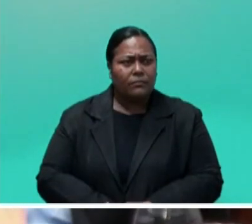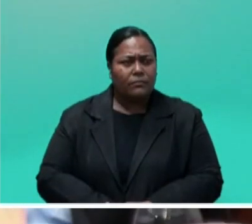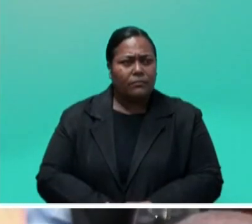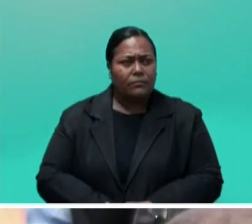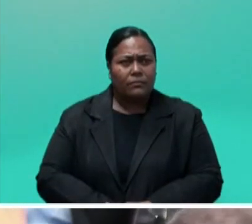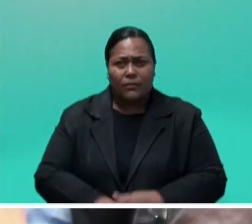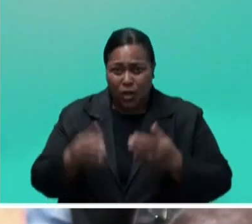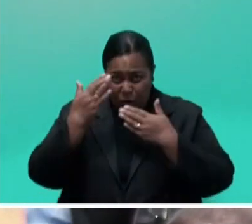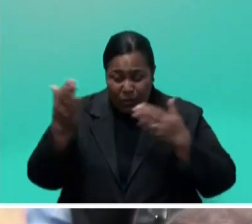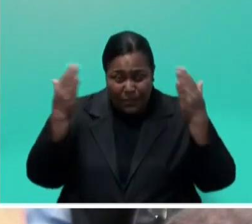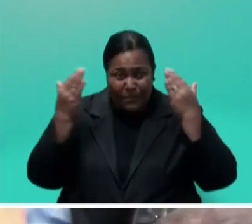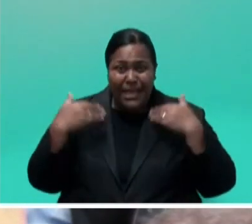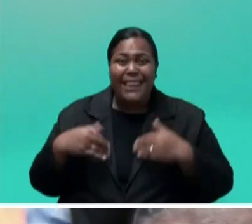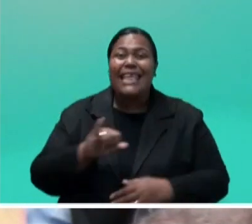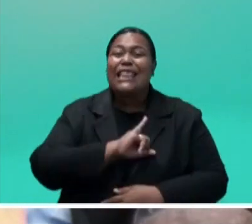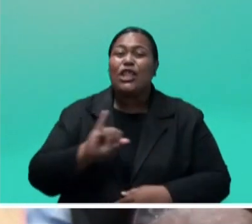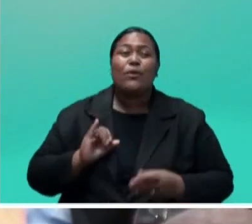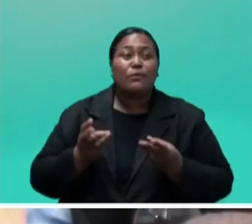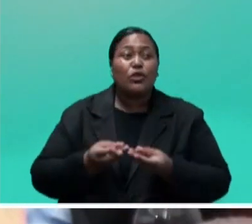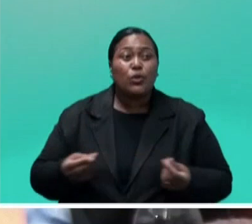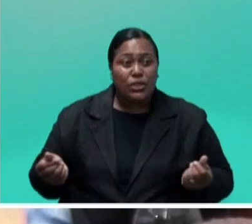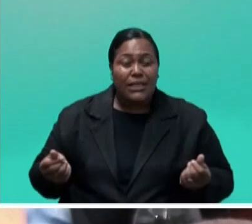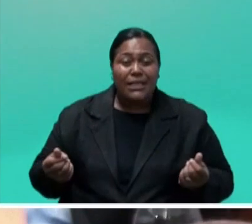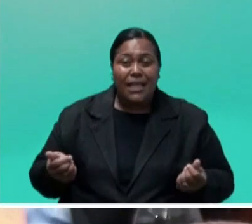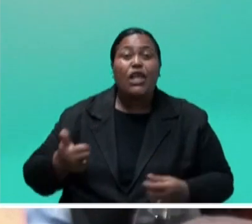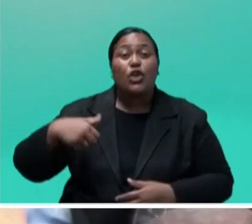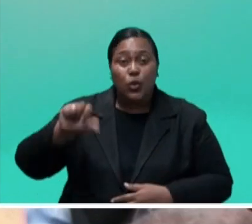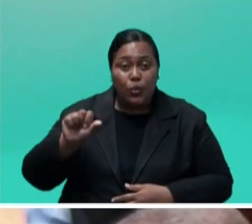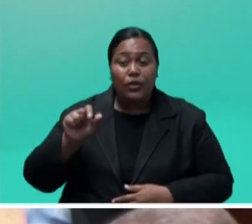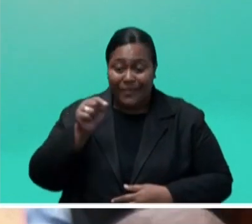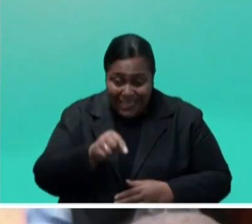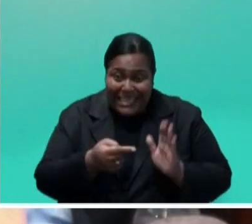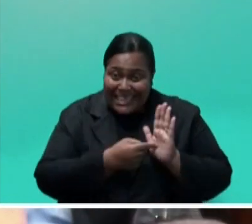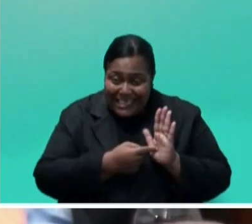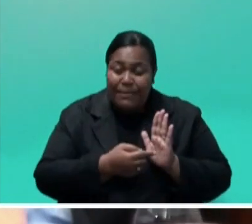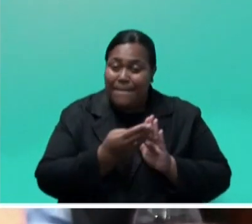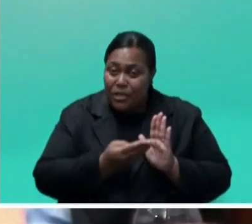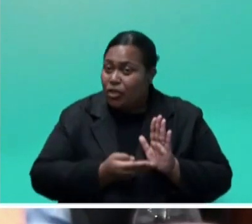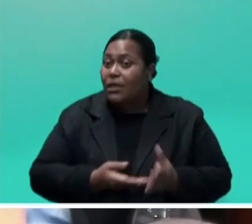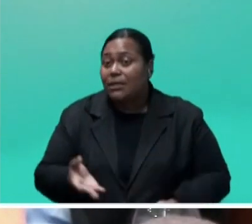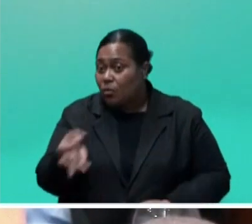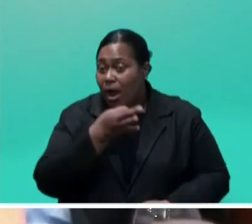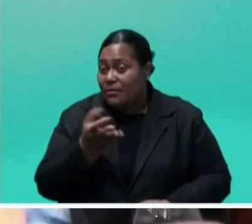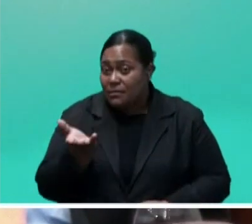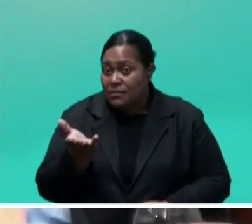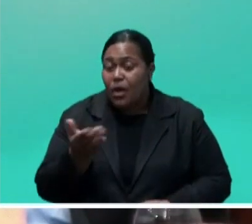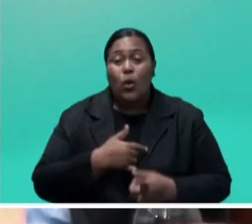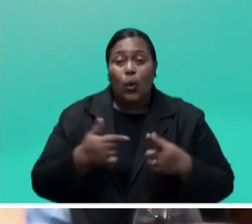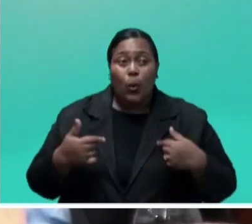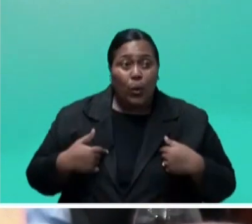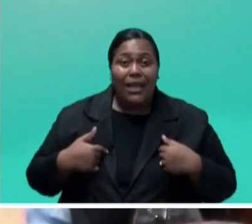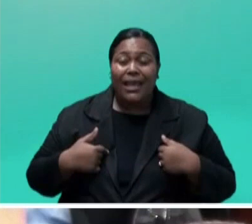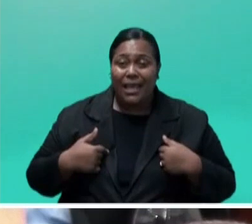Honourable Speaker, the interim solution includes the utilizing of this budget, Honourable Speaker, which we engaged